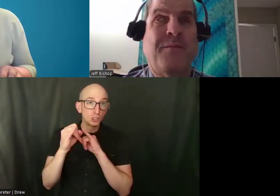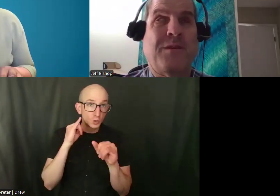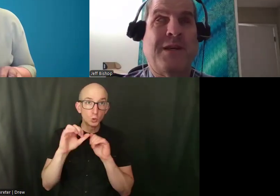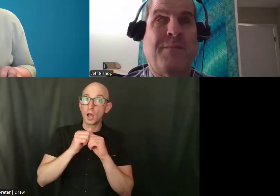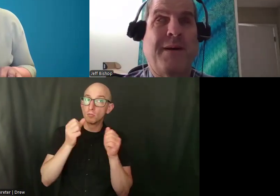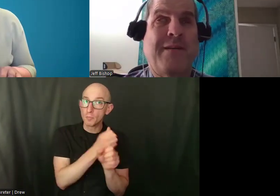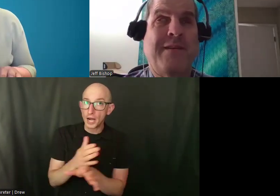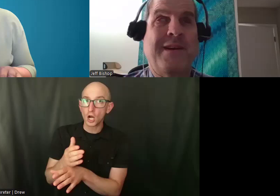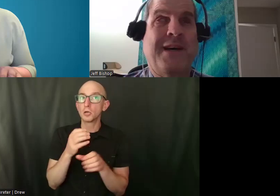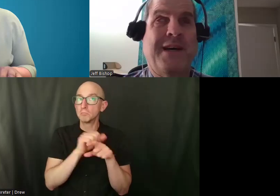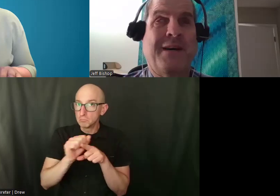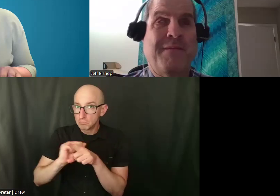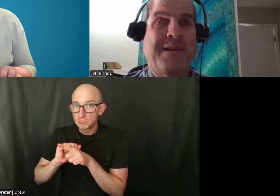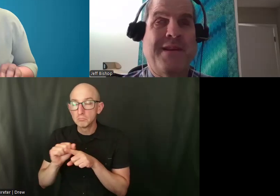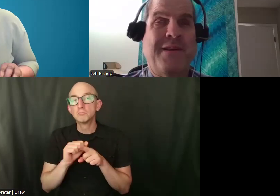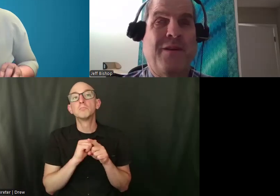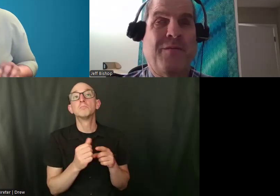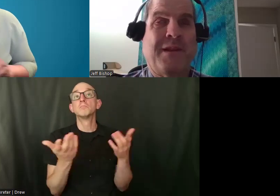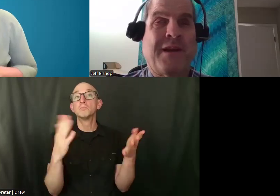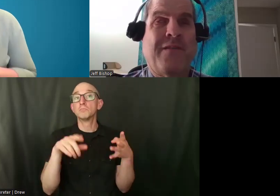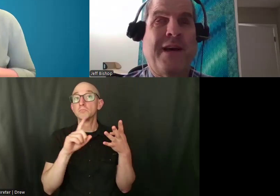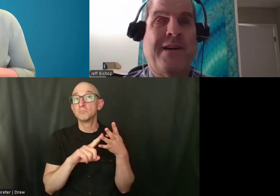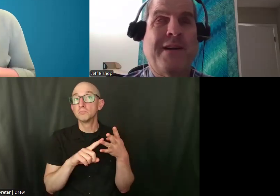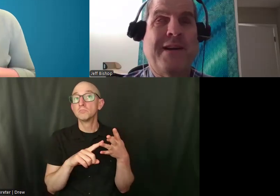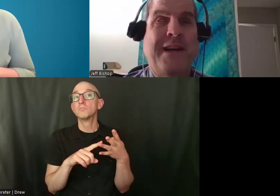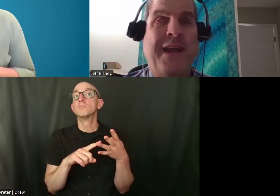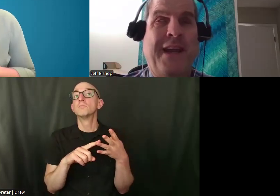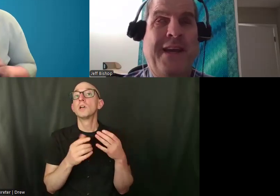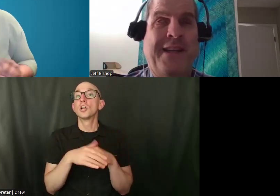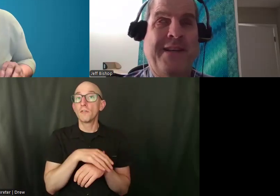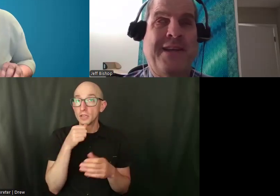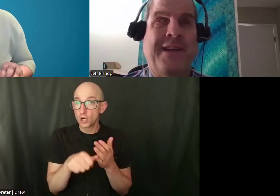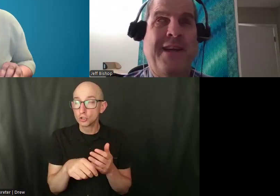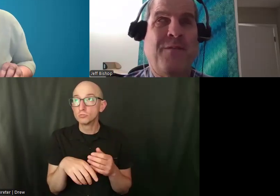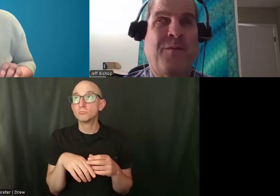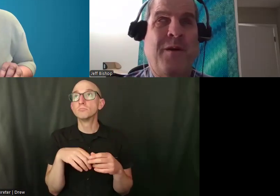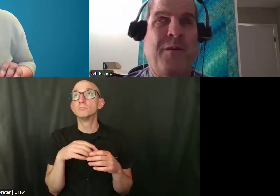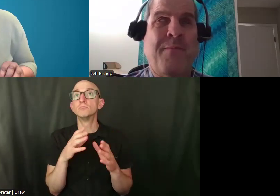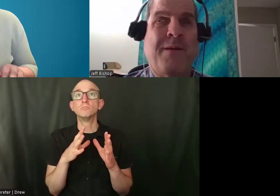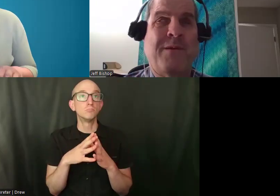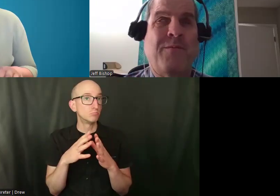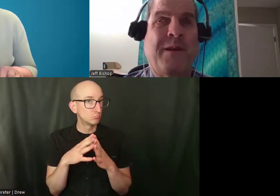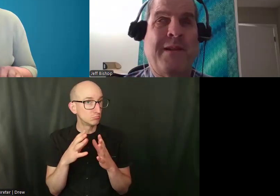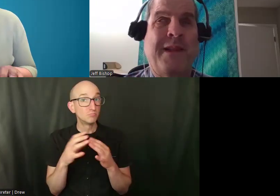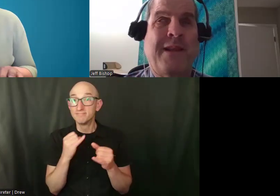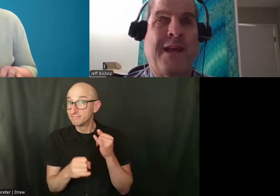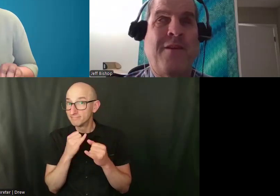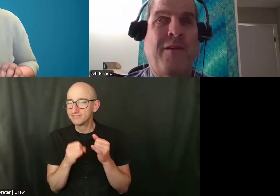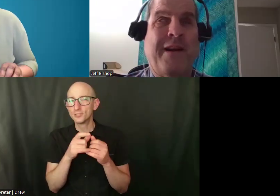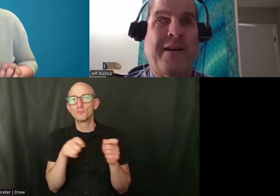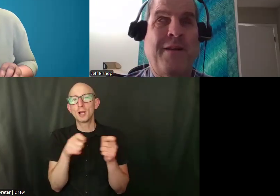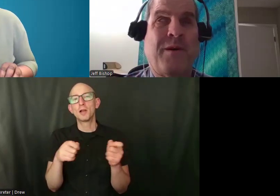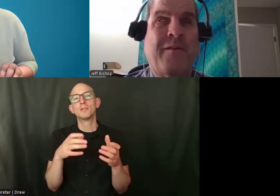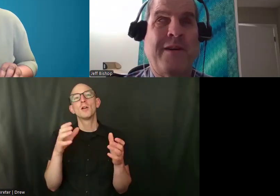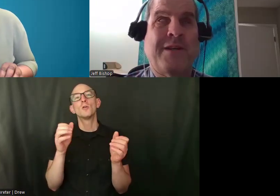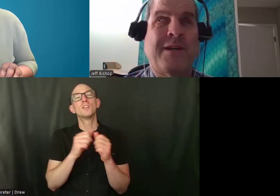and then we'll talk about the cover letter, and we will wrap up with the thank you